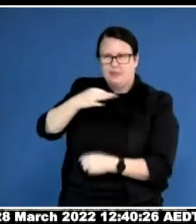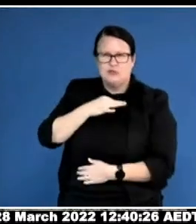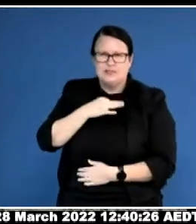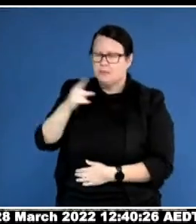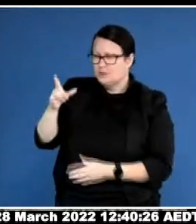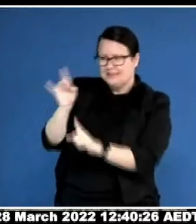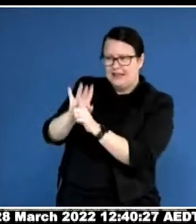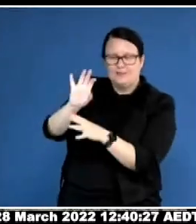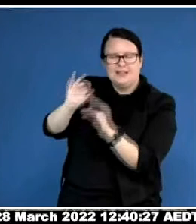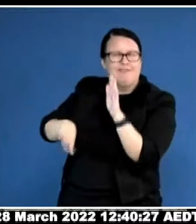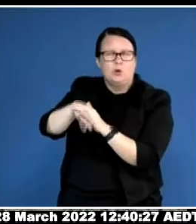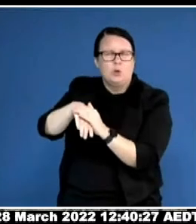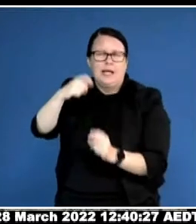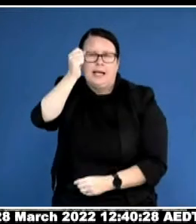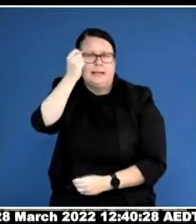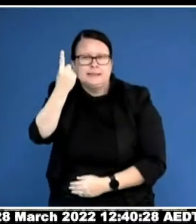high risk indicators were.